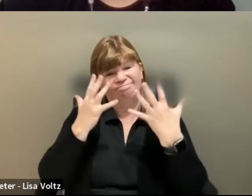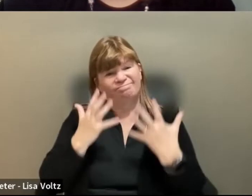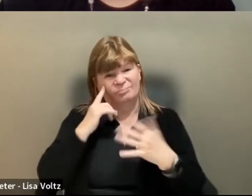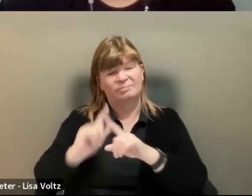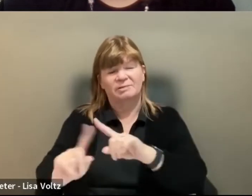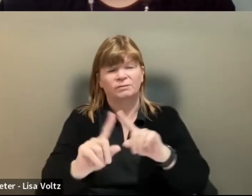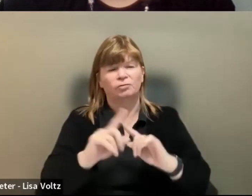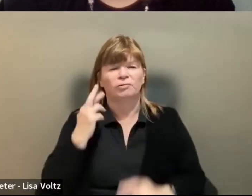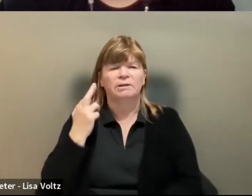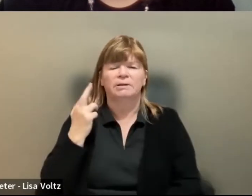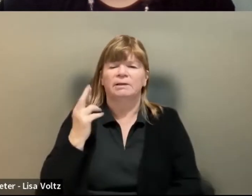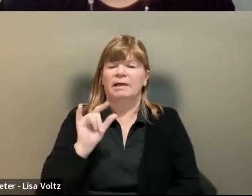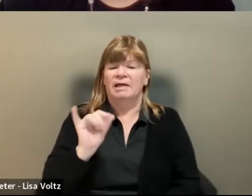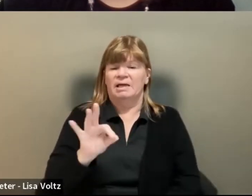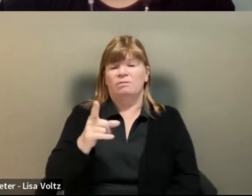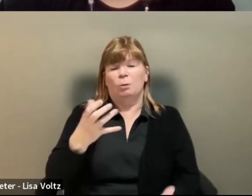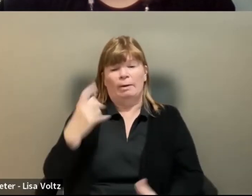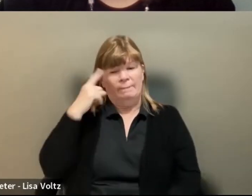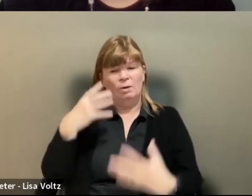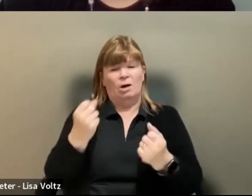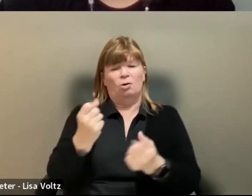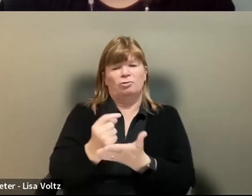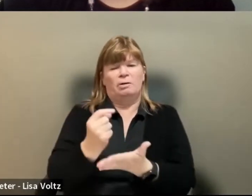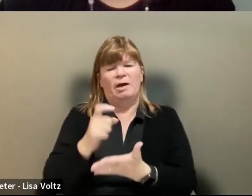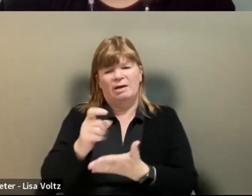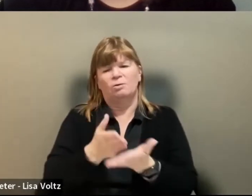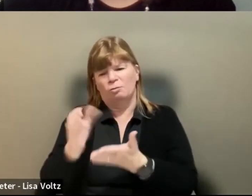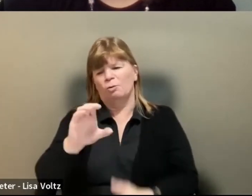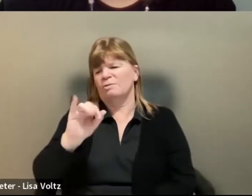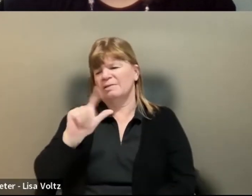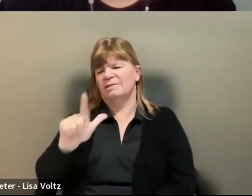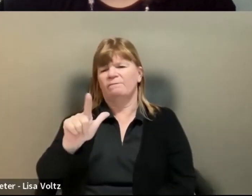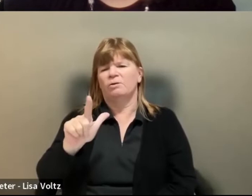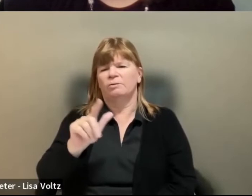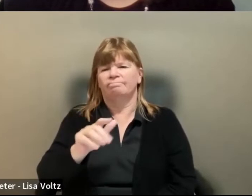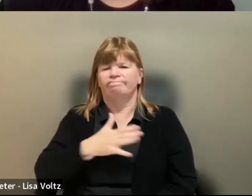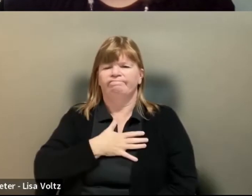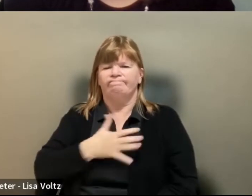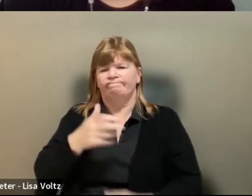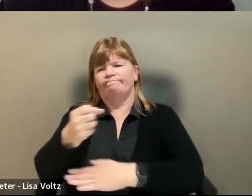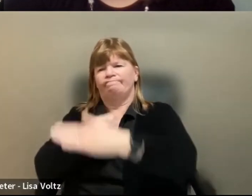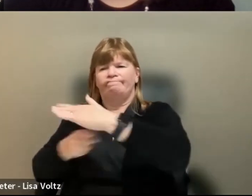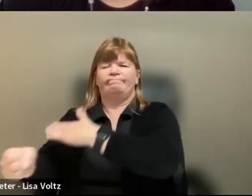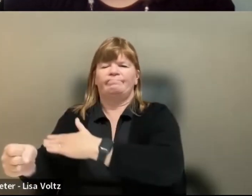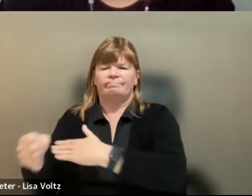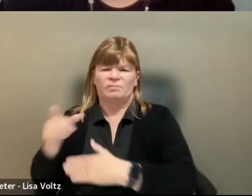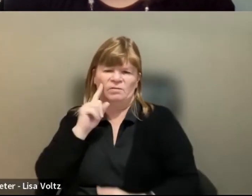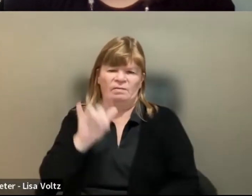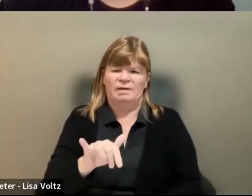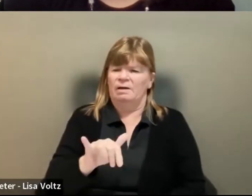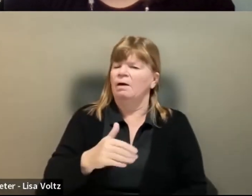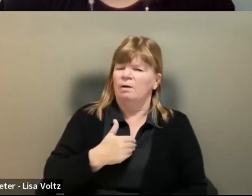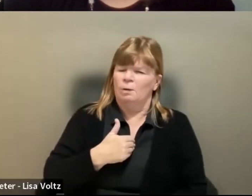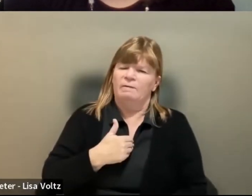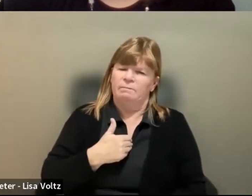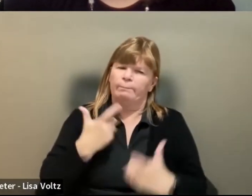reasons, if you wanted mental health treatment, you had to go through a civil commitment proceeding to get it. And so we have made a pretty